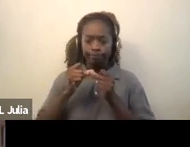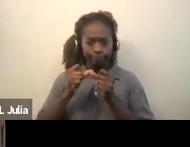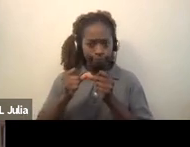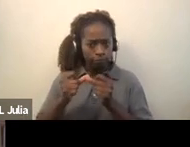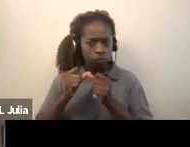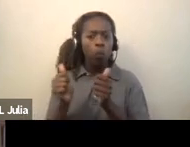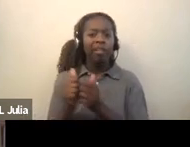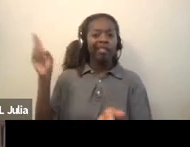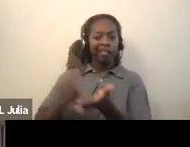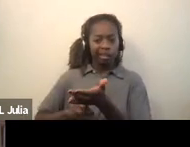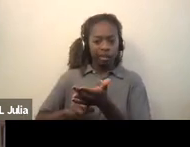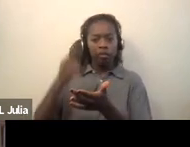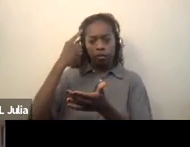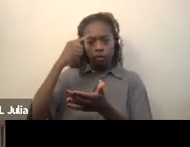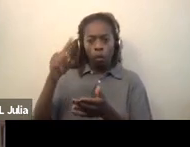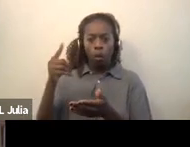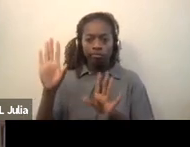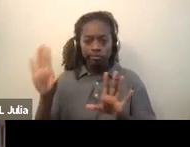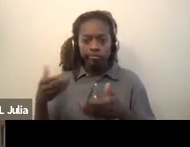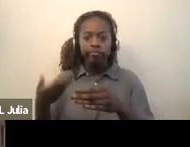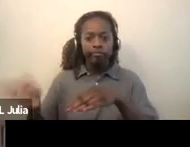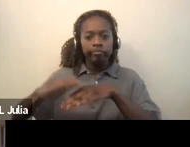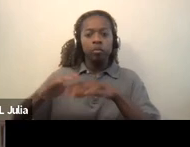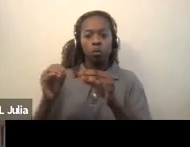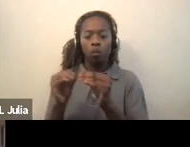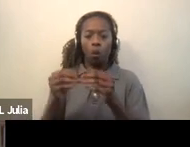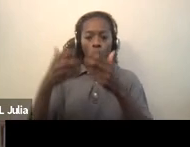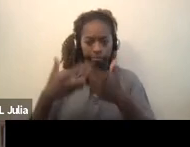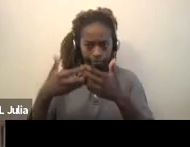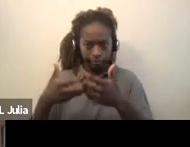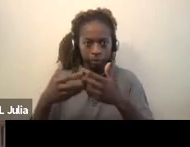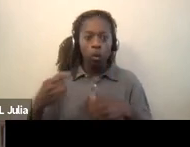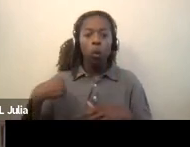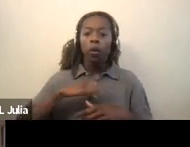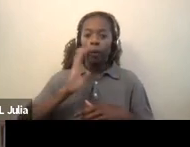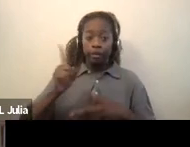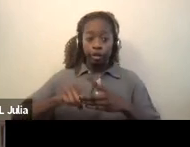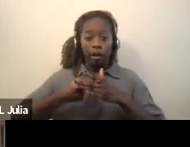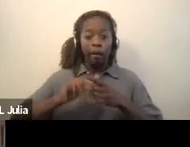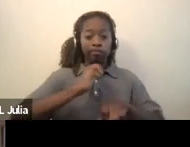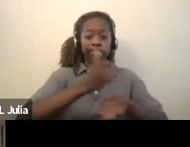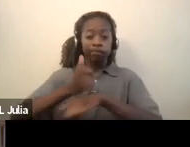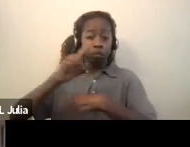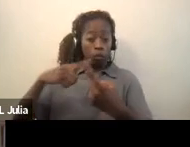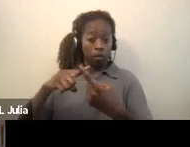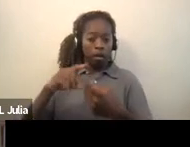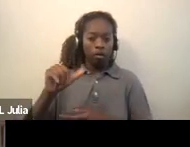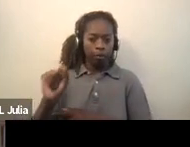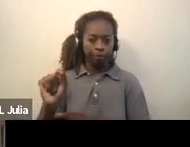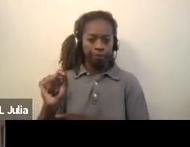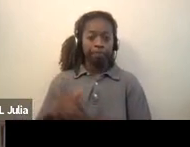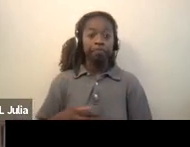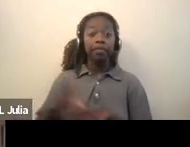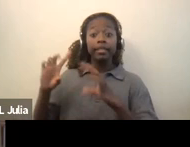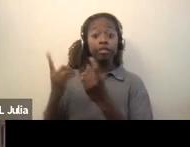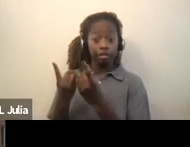process we are on track for installation of units to begin in october the district has also